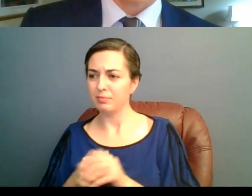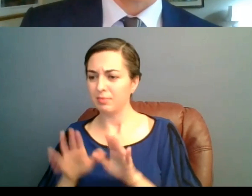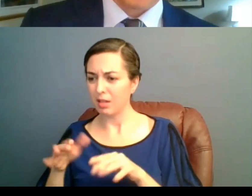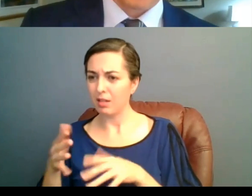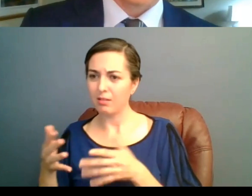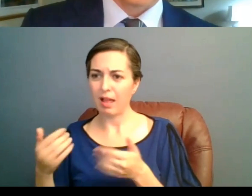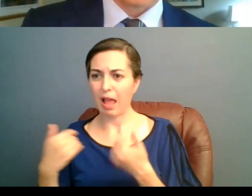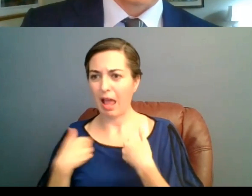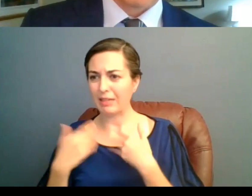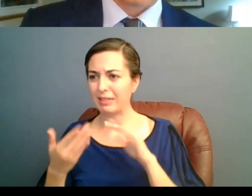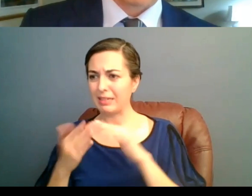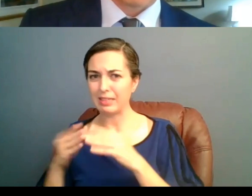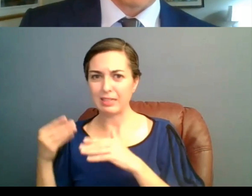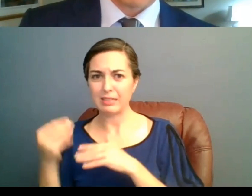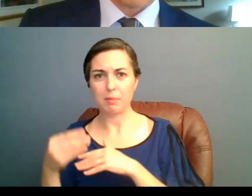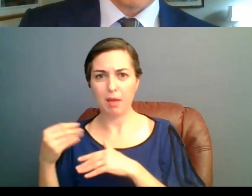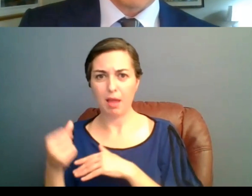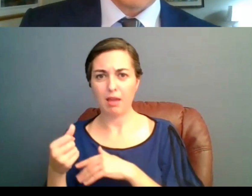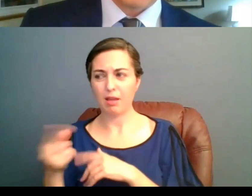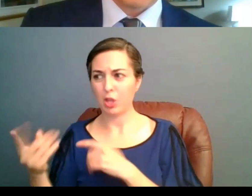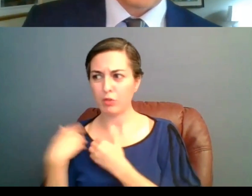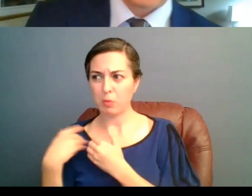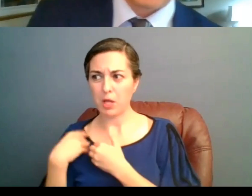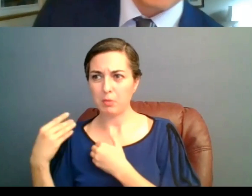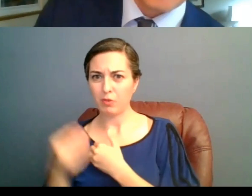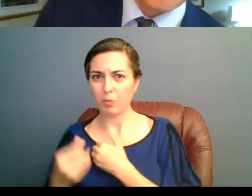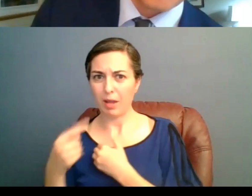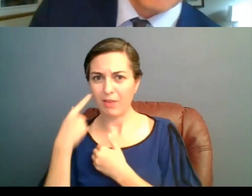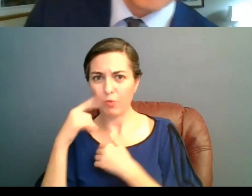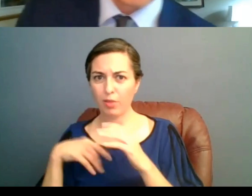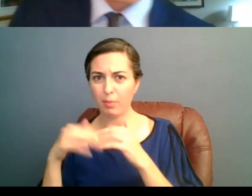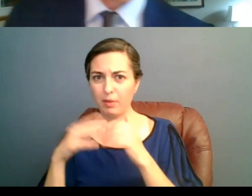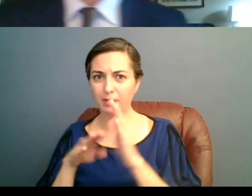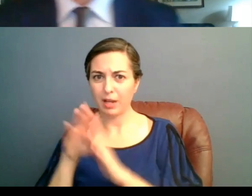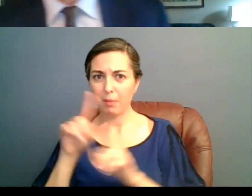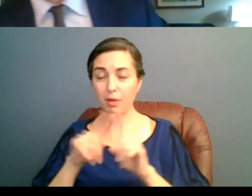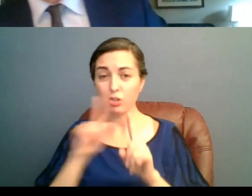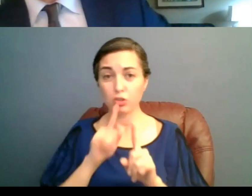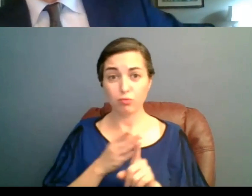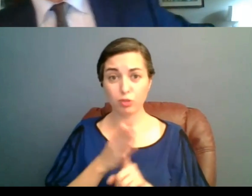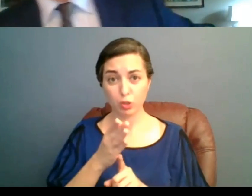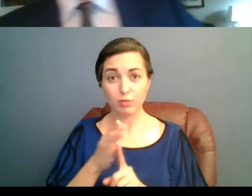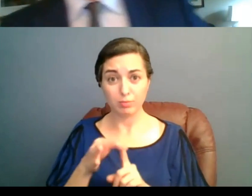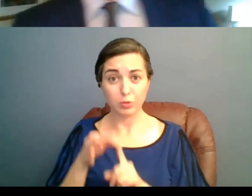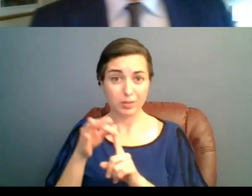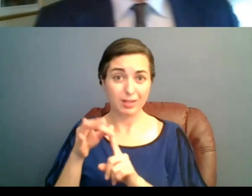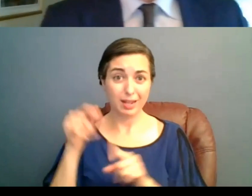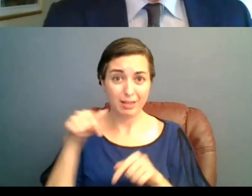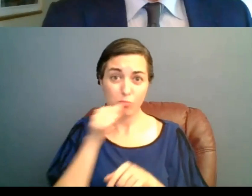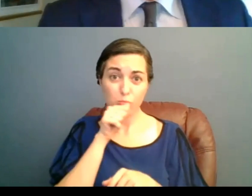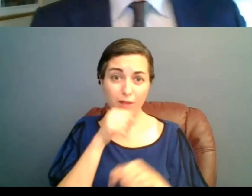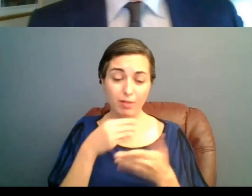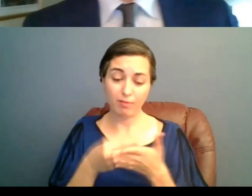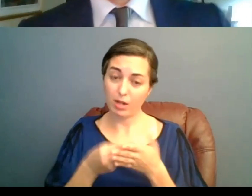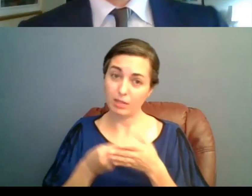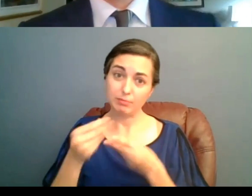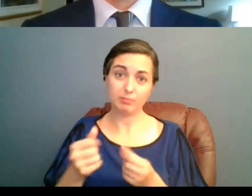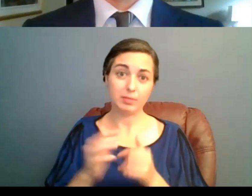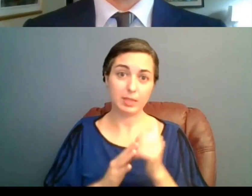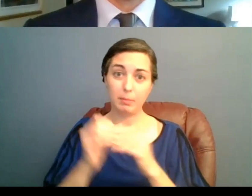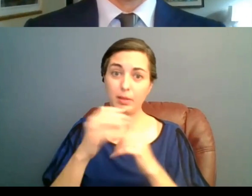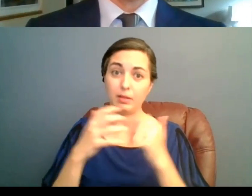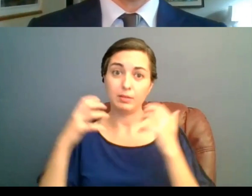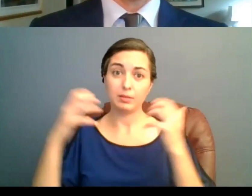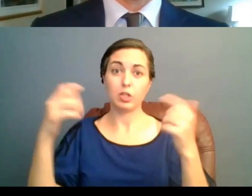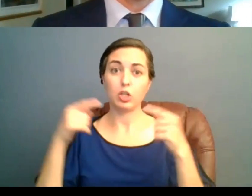hostage, whatever the word you want to use. But it's very unique that this is fully privately funded, and our organization during the midst of a